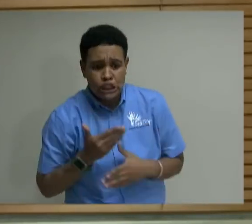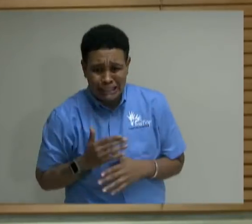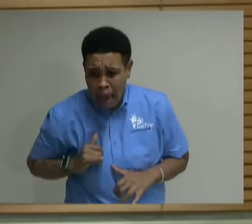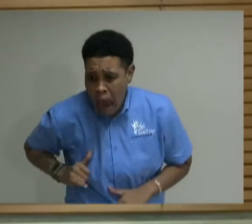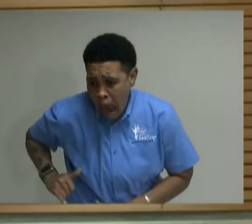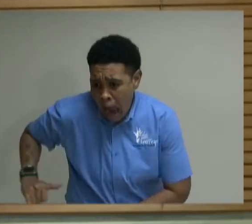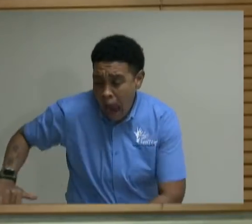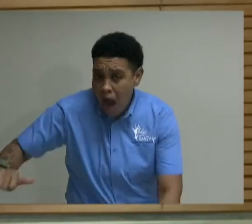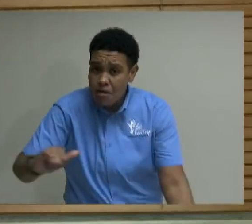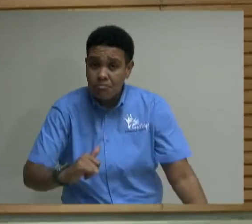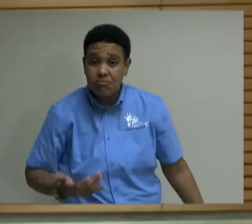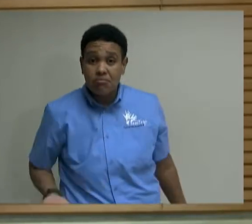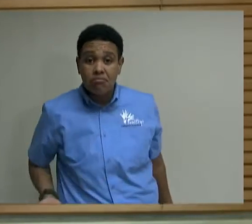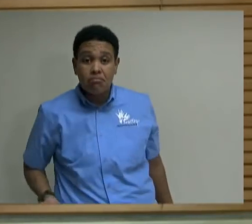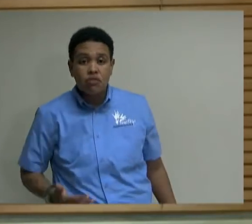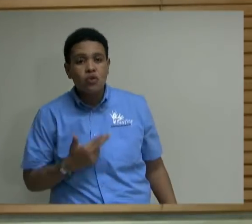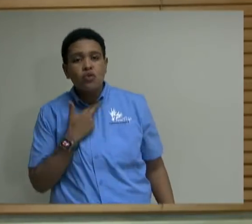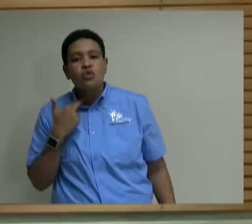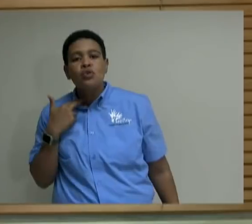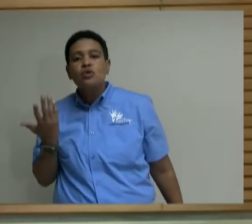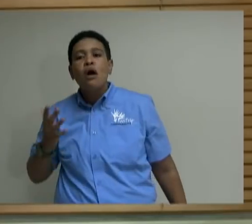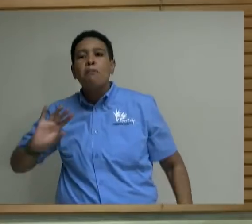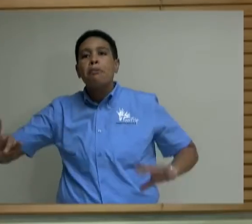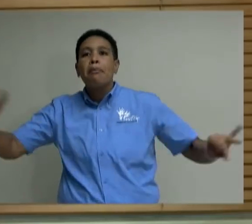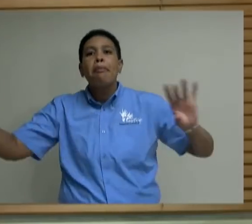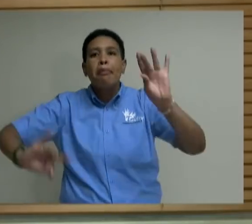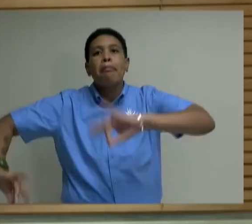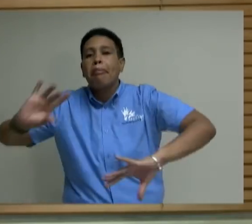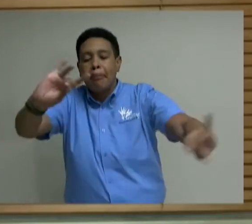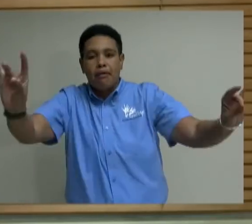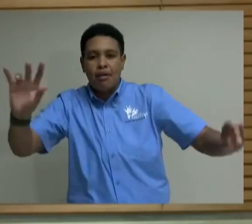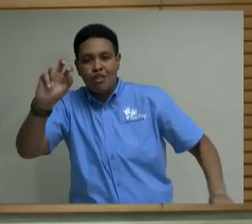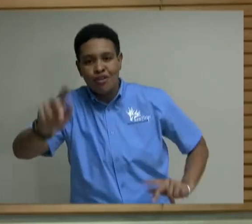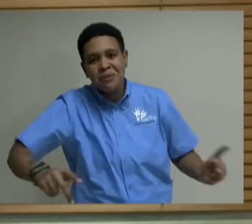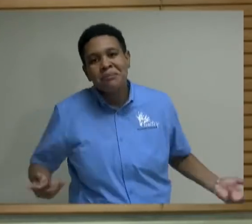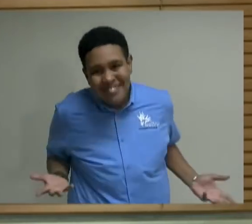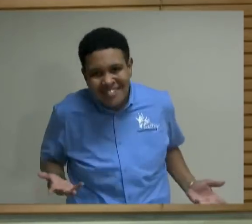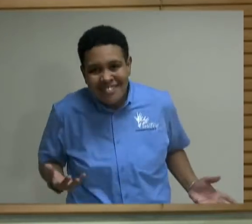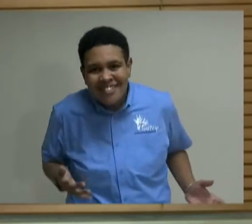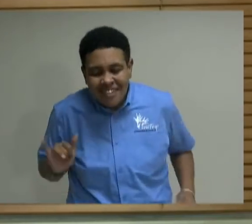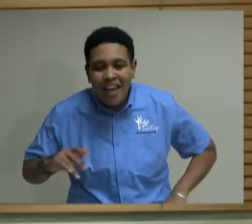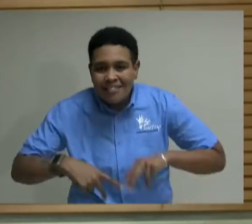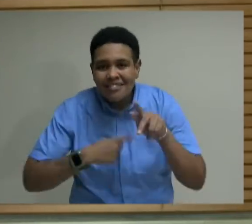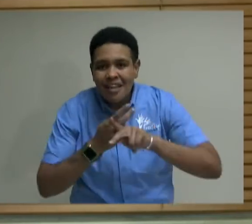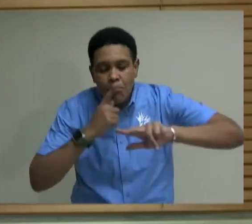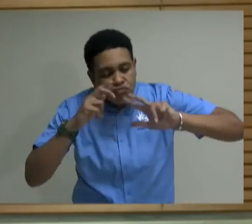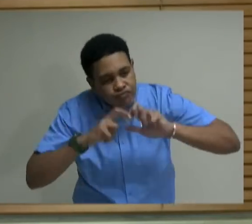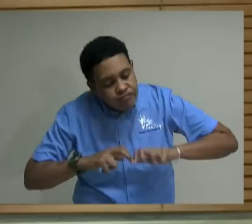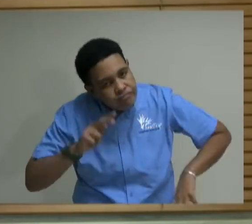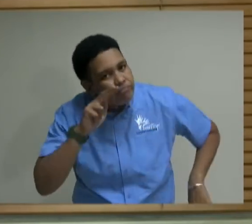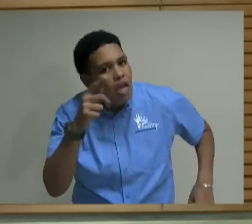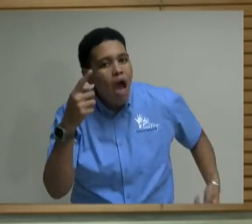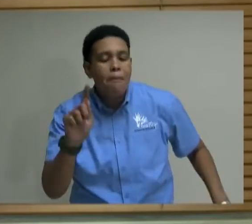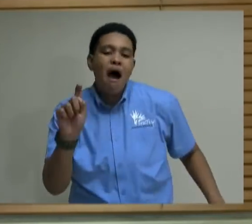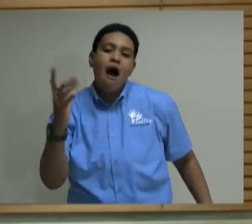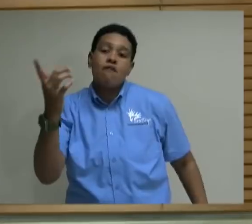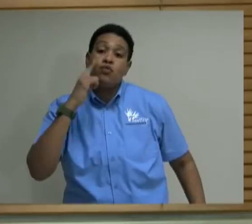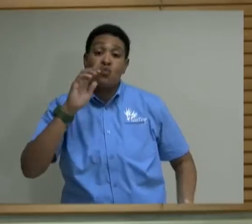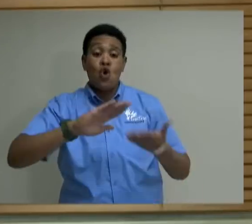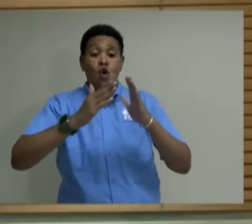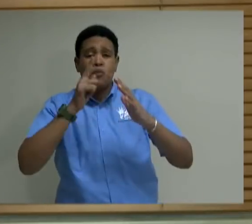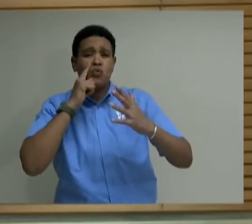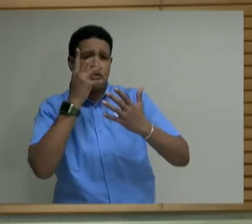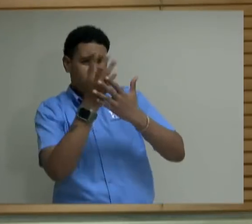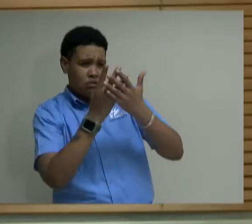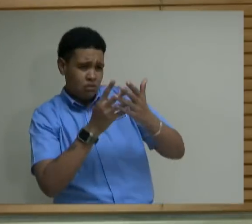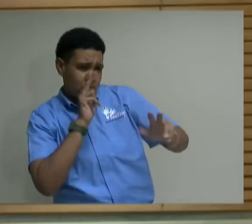then it becomes a risk to all concerned. So that kind of assessment had to be done. And community surveillance